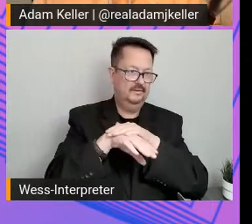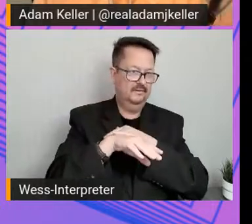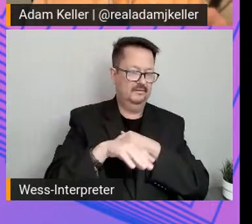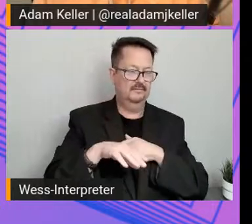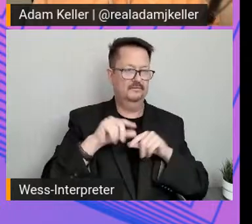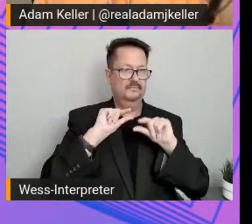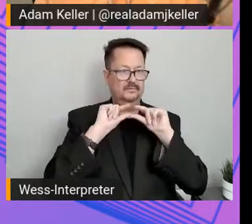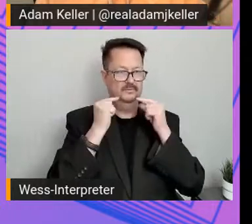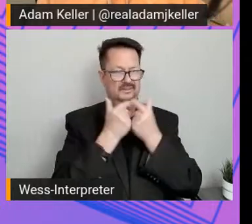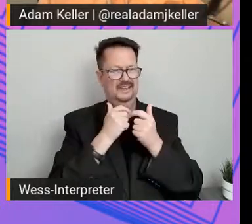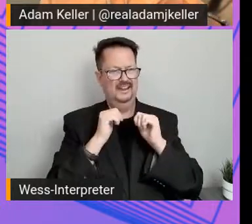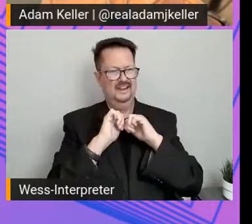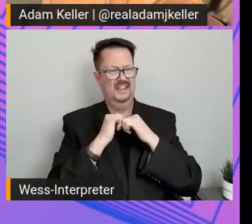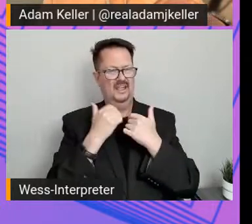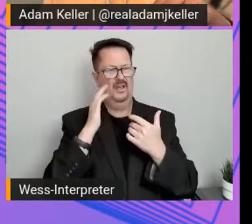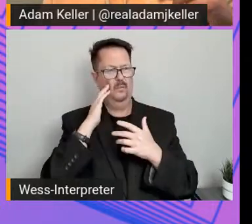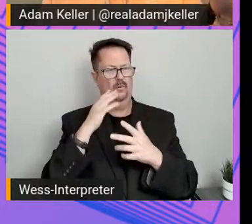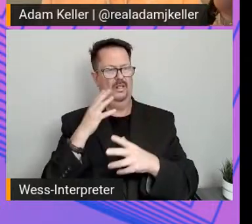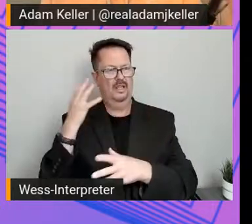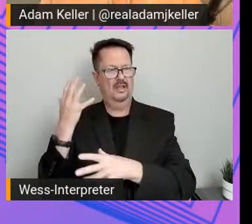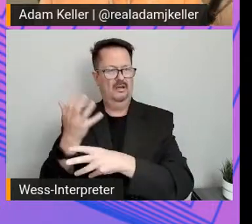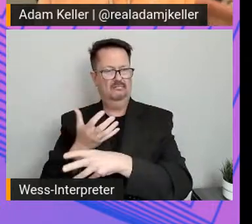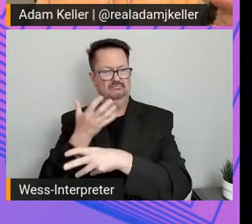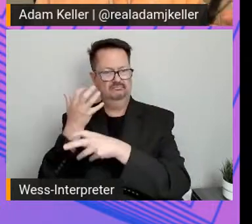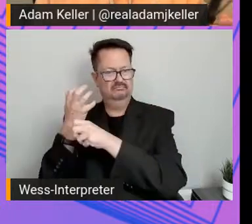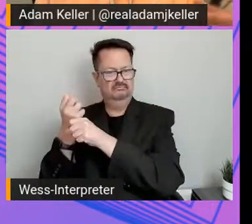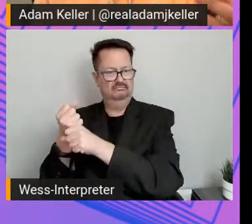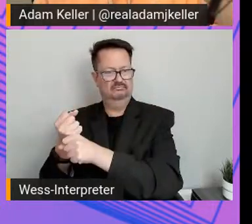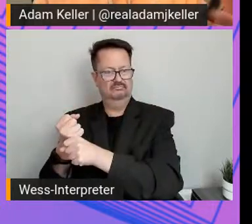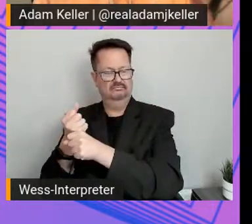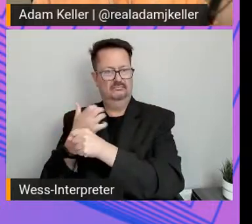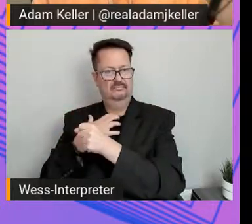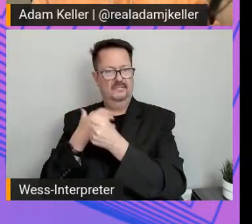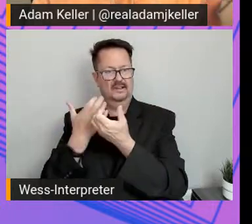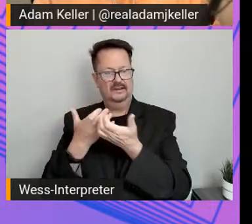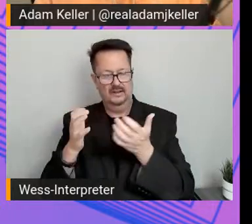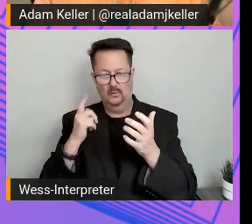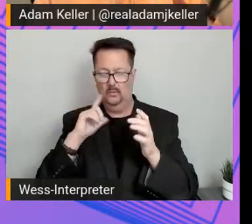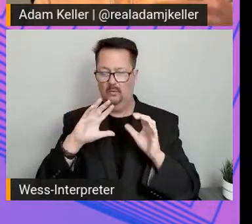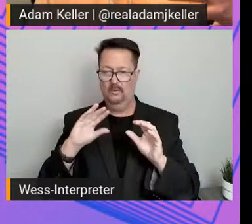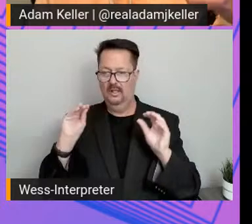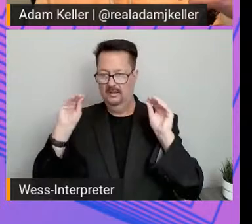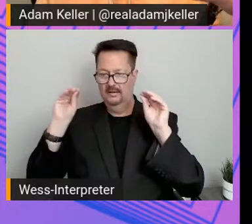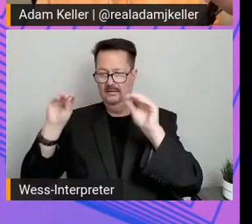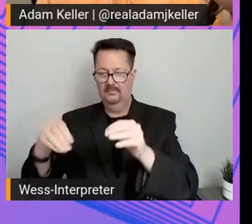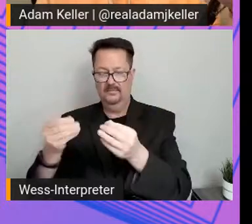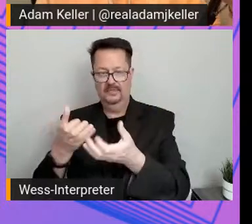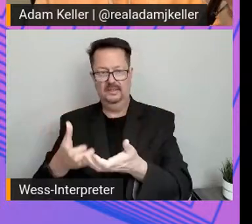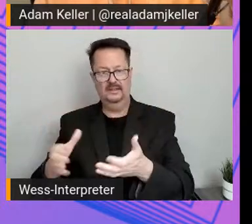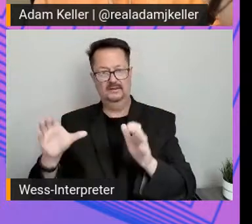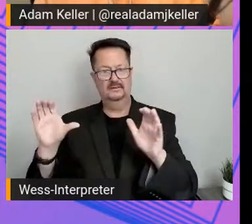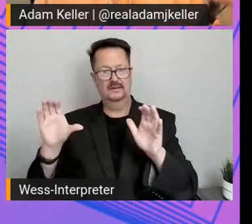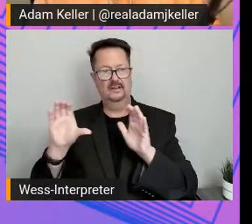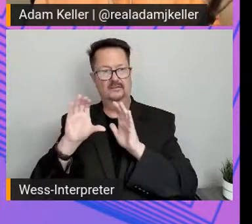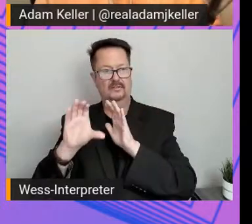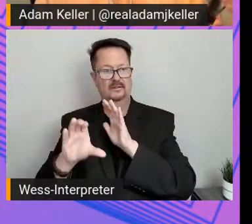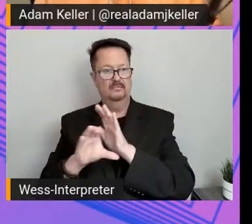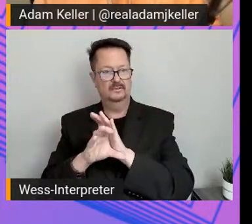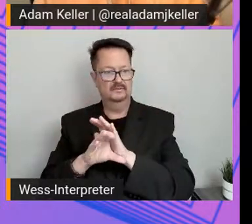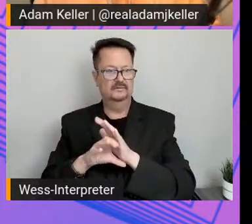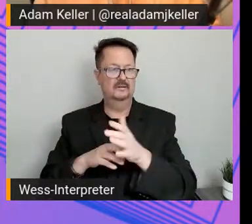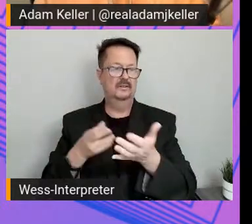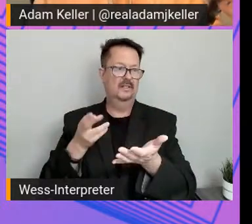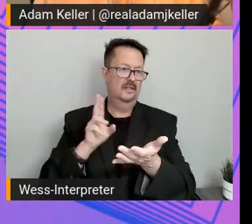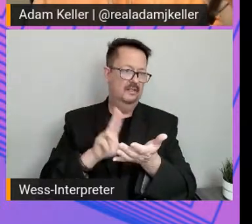to orchestrate my container? How am I going to set the desired state? Where am I going to store that container image? Logging,